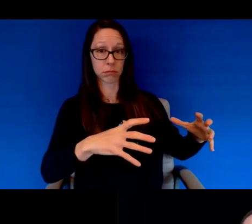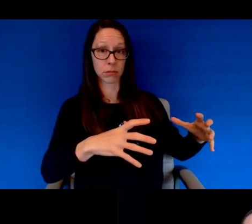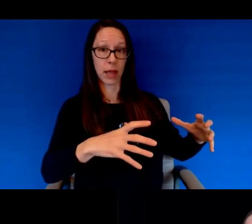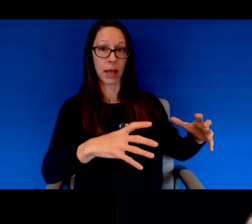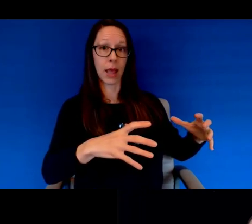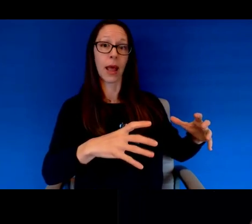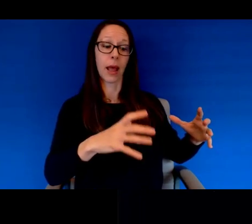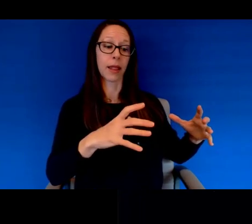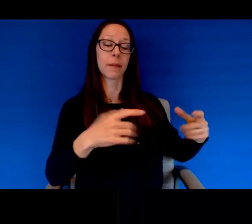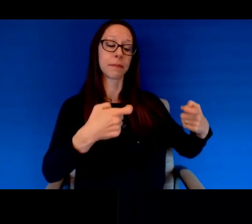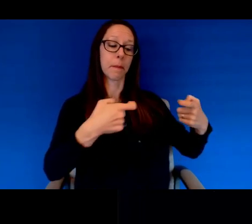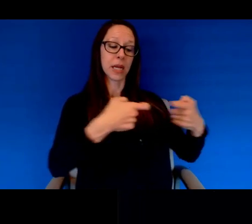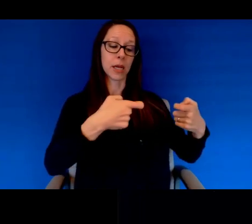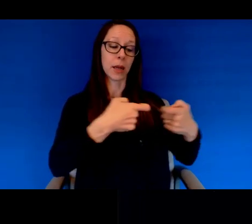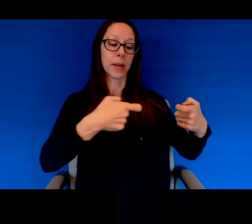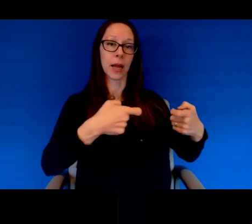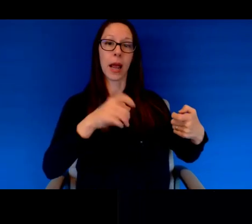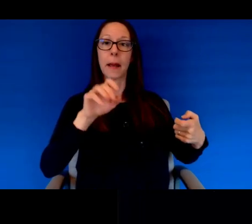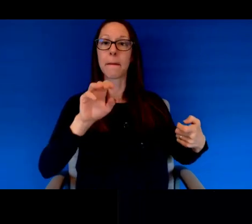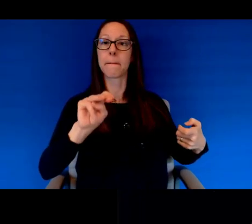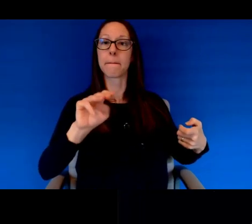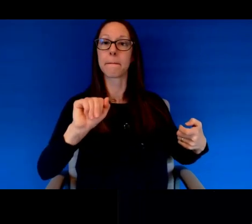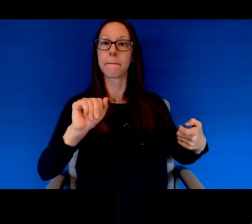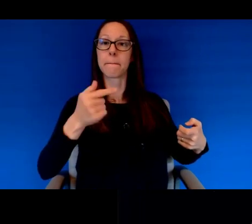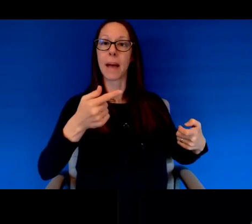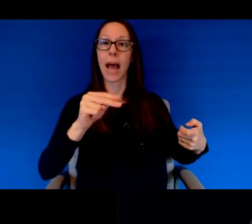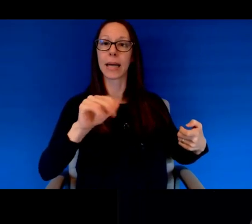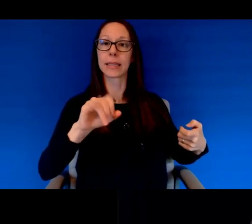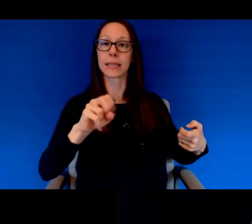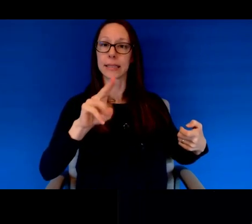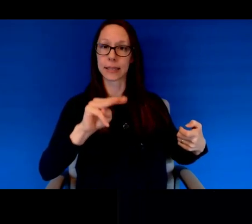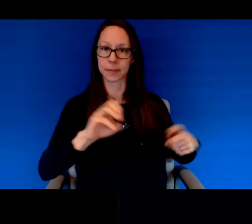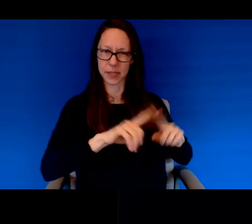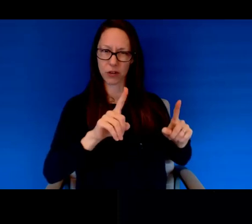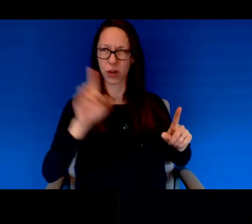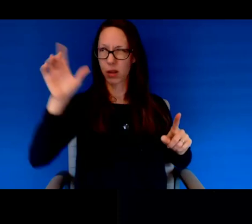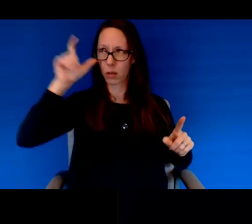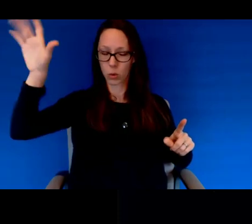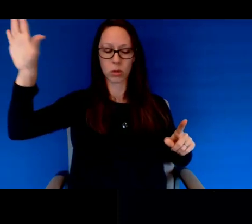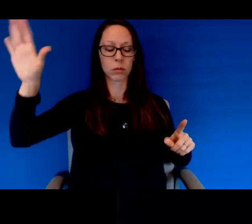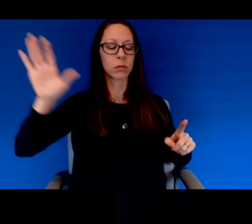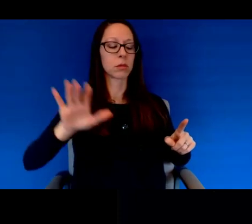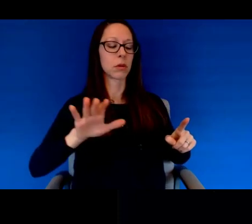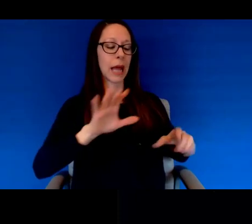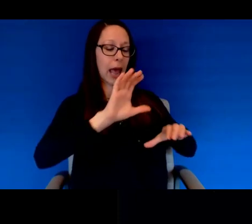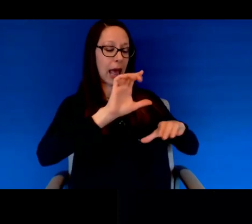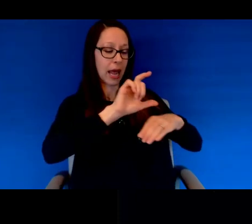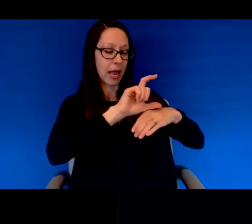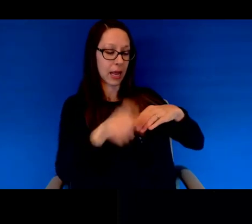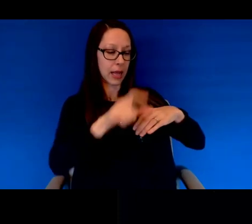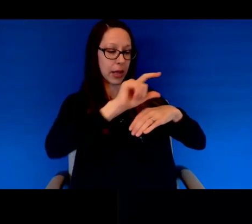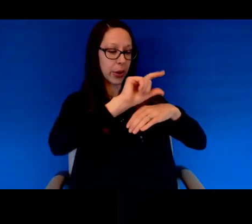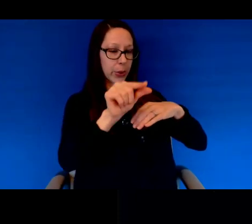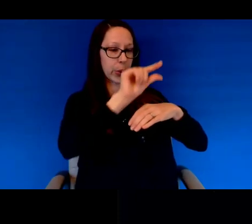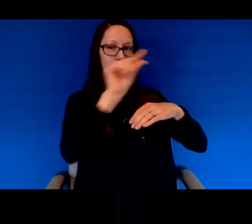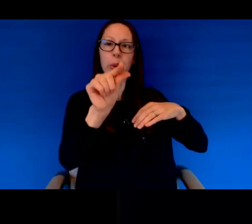magnetism, so it's able to create an atmosphere. And in our atmosphere, we're able to contain all these gases like